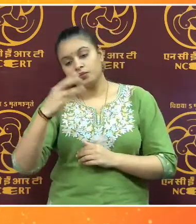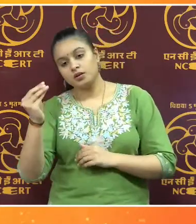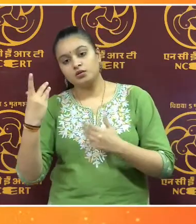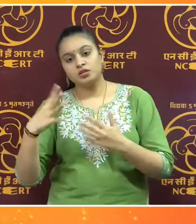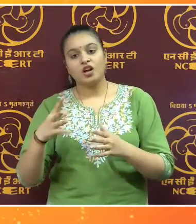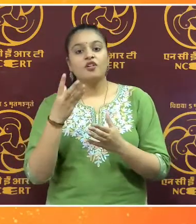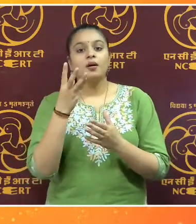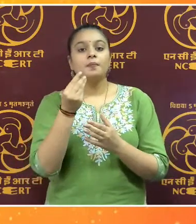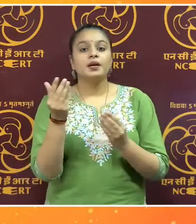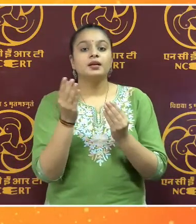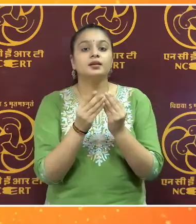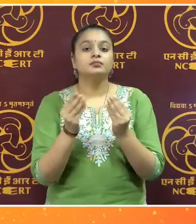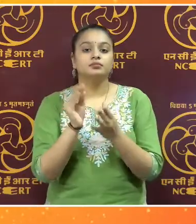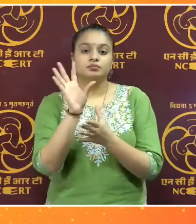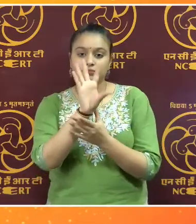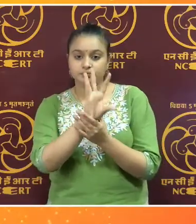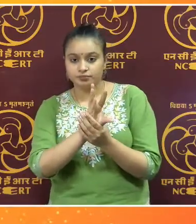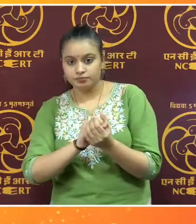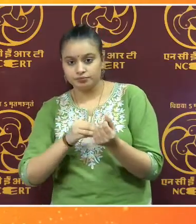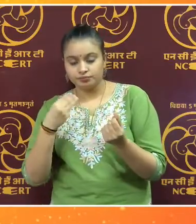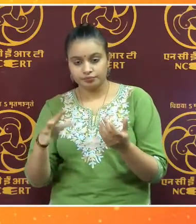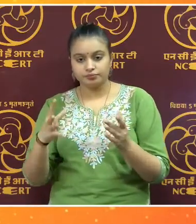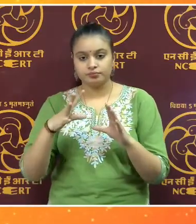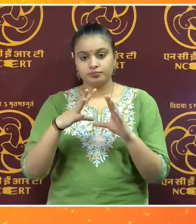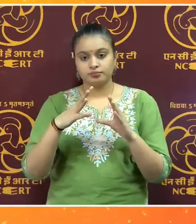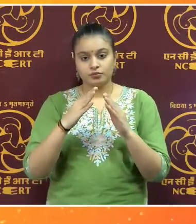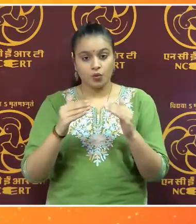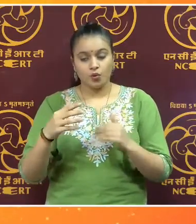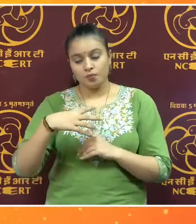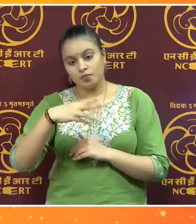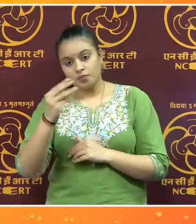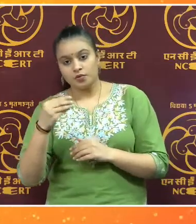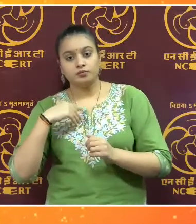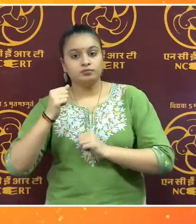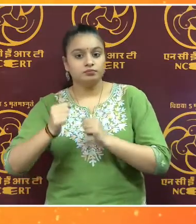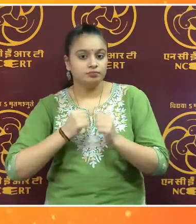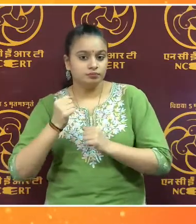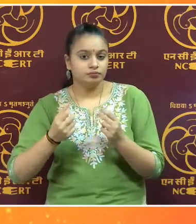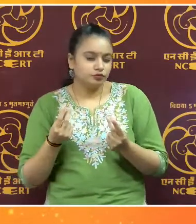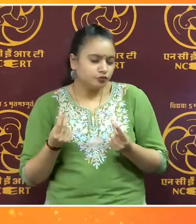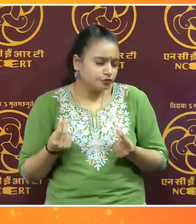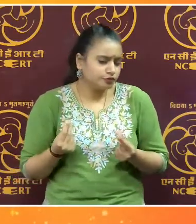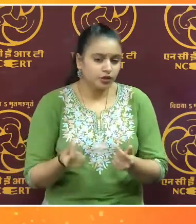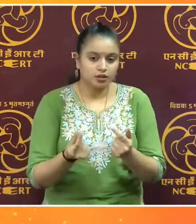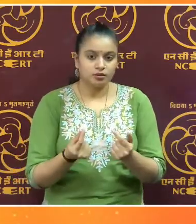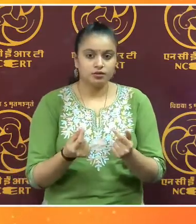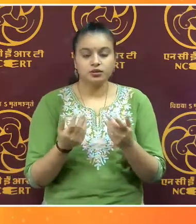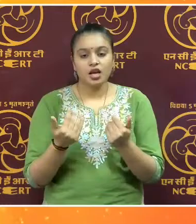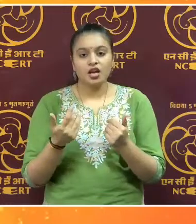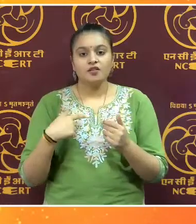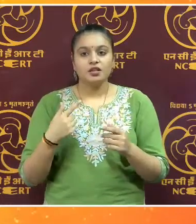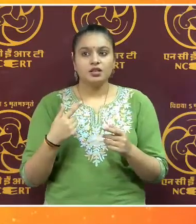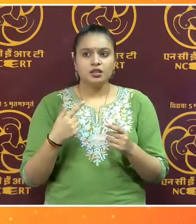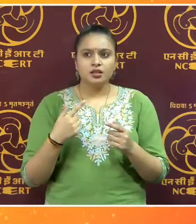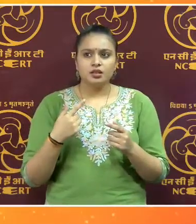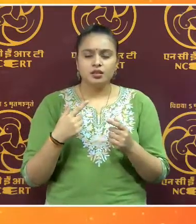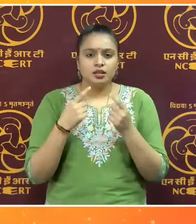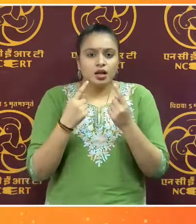the money and he's just running out, and he's running endlessly. He's in full speed, and suddenly he realizes